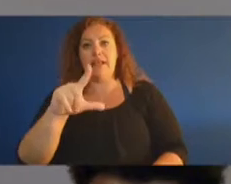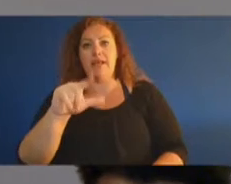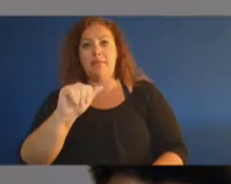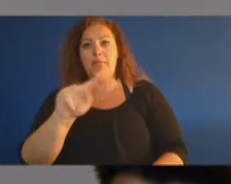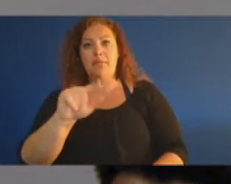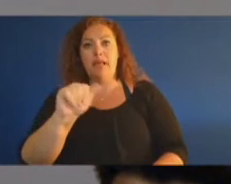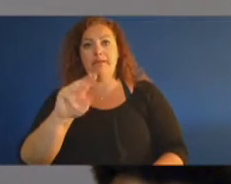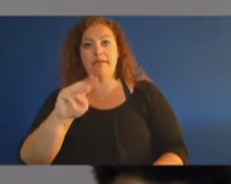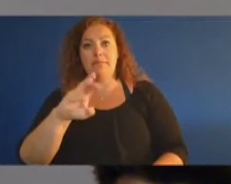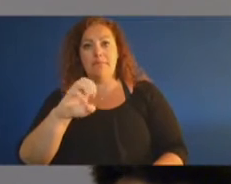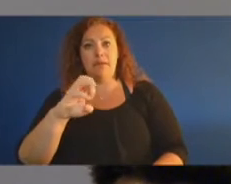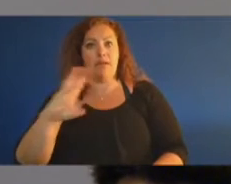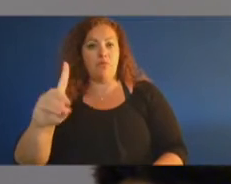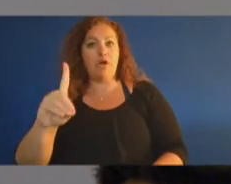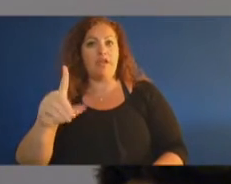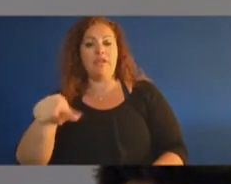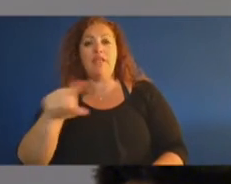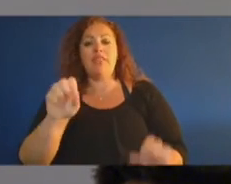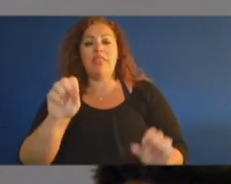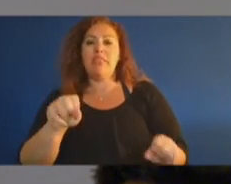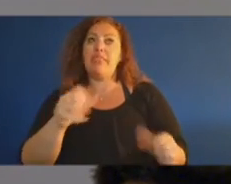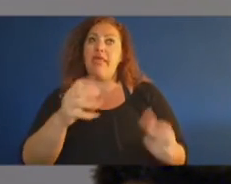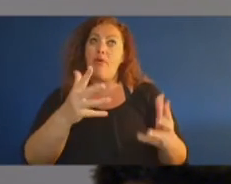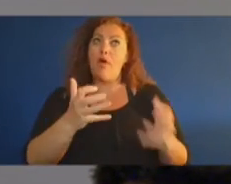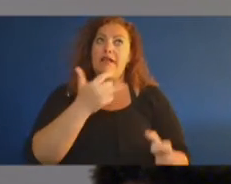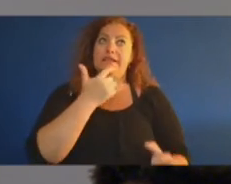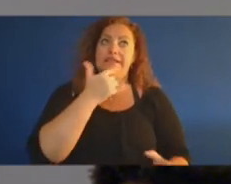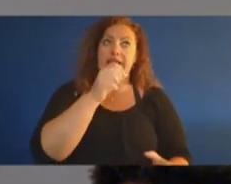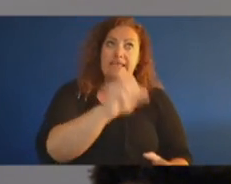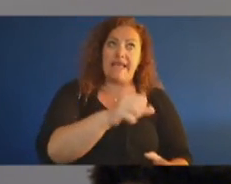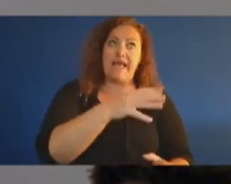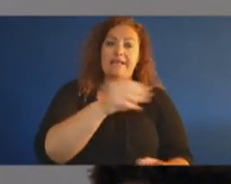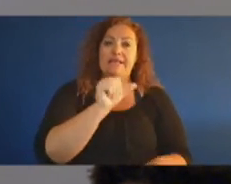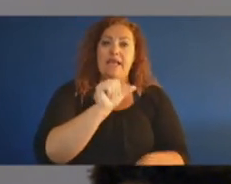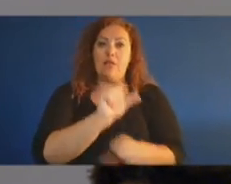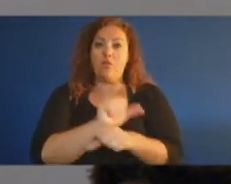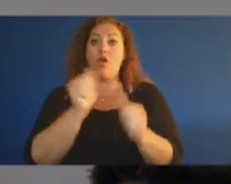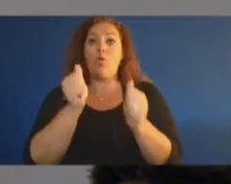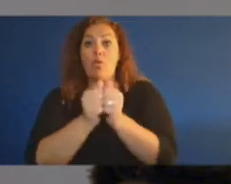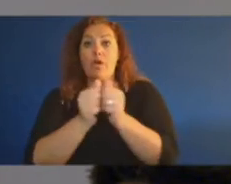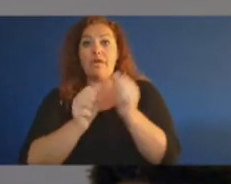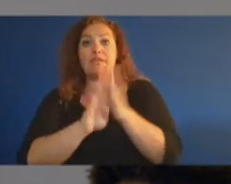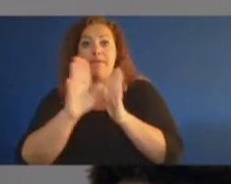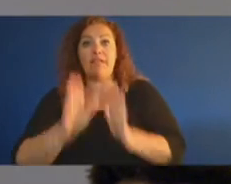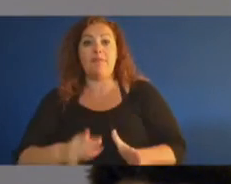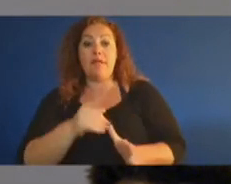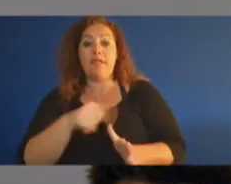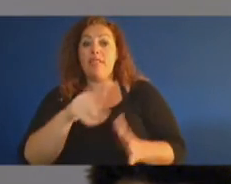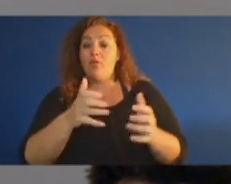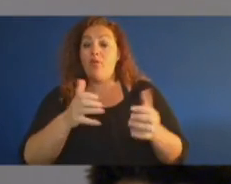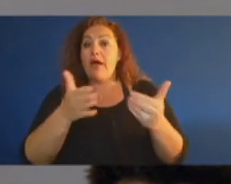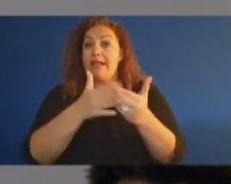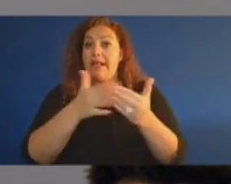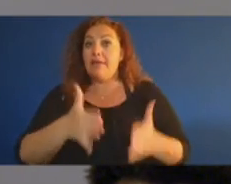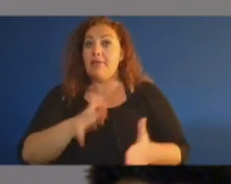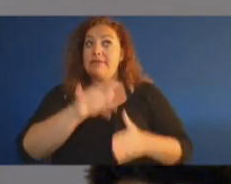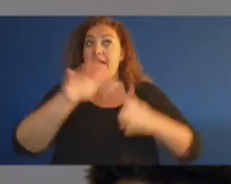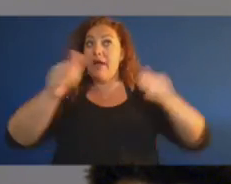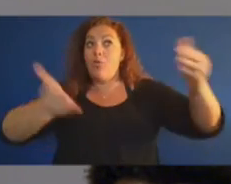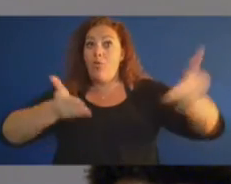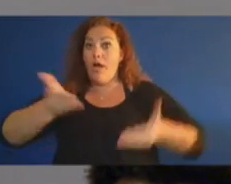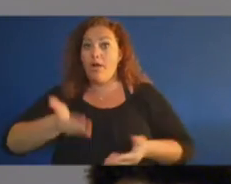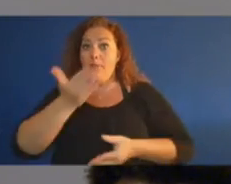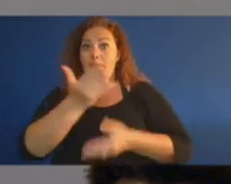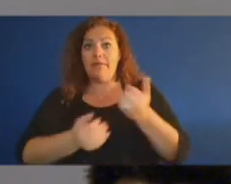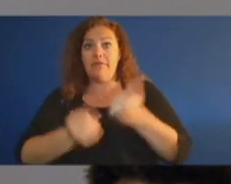say yes and working with developers you know they want to be neighborhoods that welcome everyone um along the